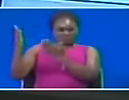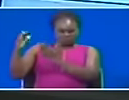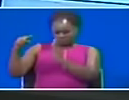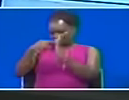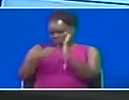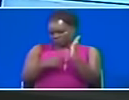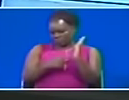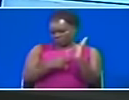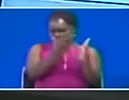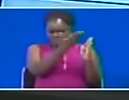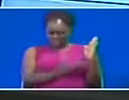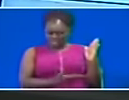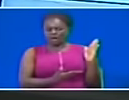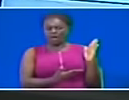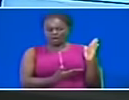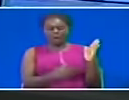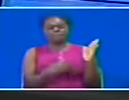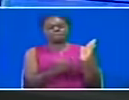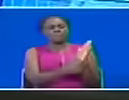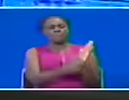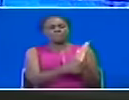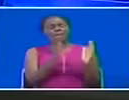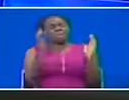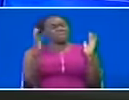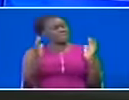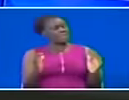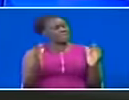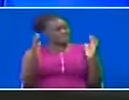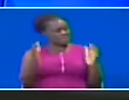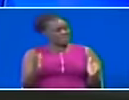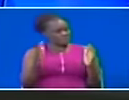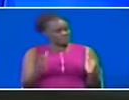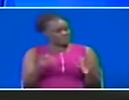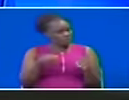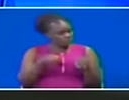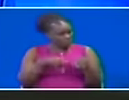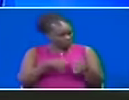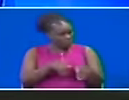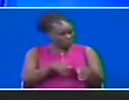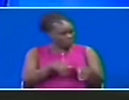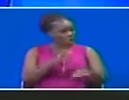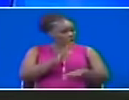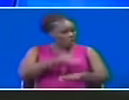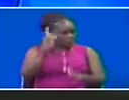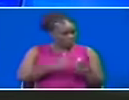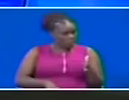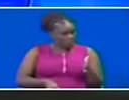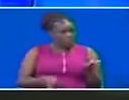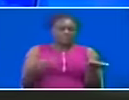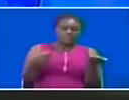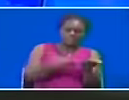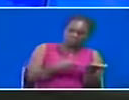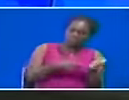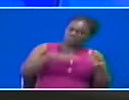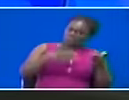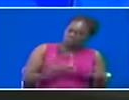the contentious issues that are being seen. However, the biggest one, and one perhaps if you've been watching and following the news, is around, do we stay with technology